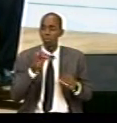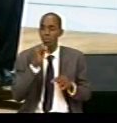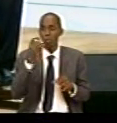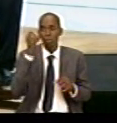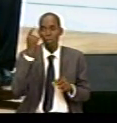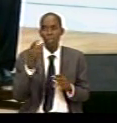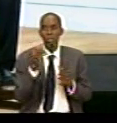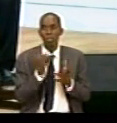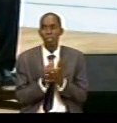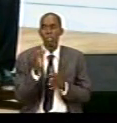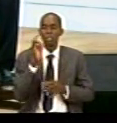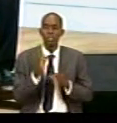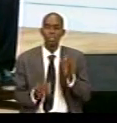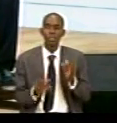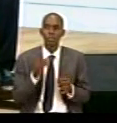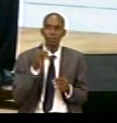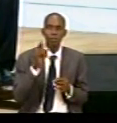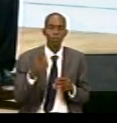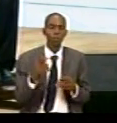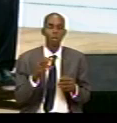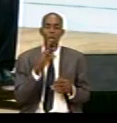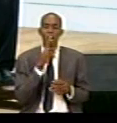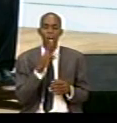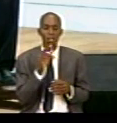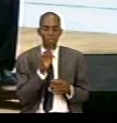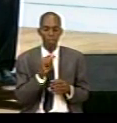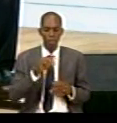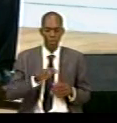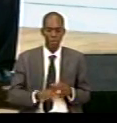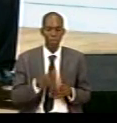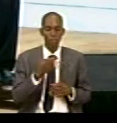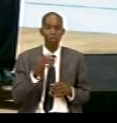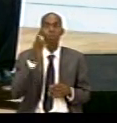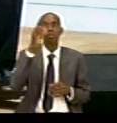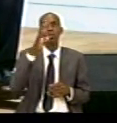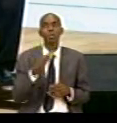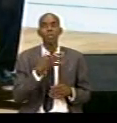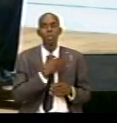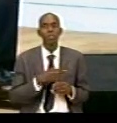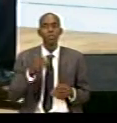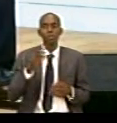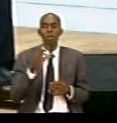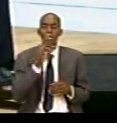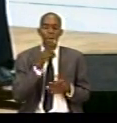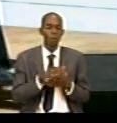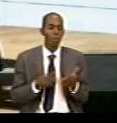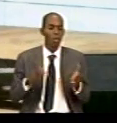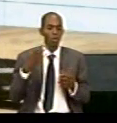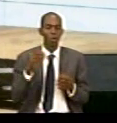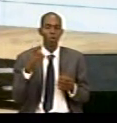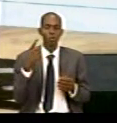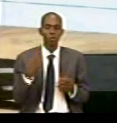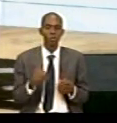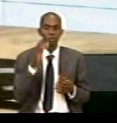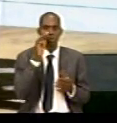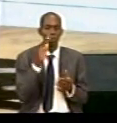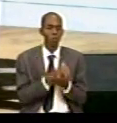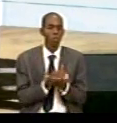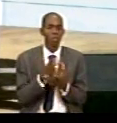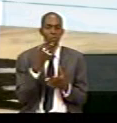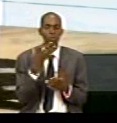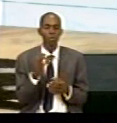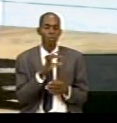if you are a child of God and you are part of the bride of Christ, you must separate from